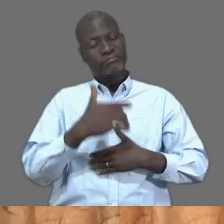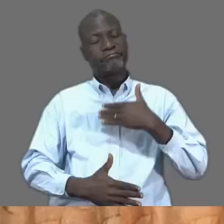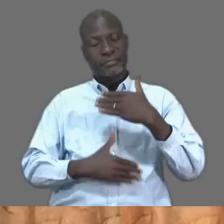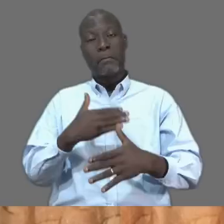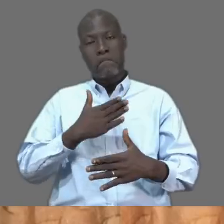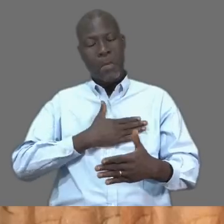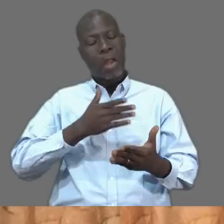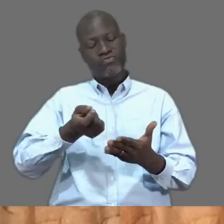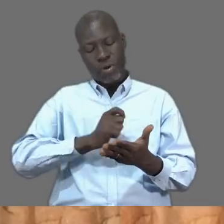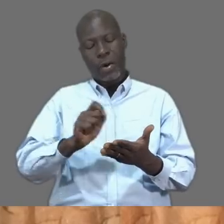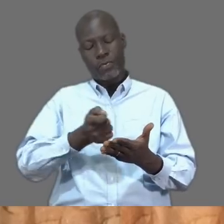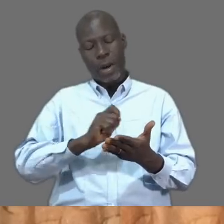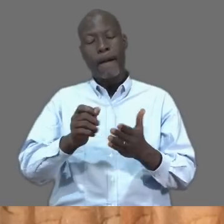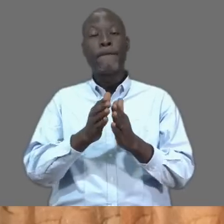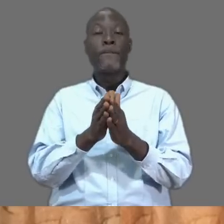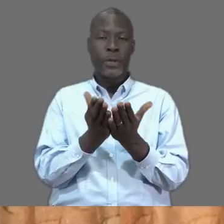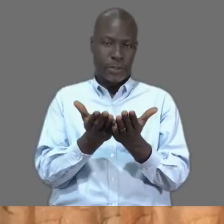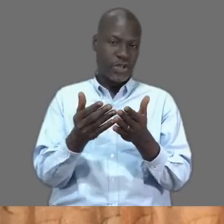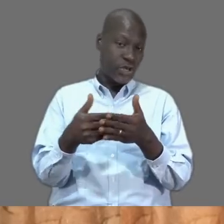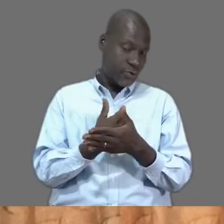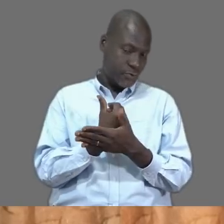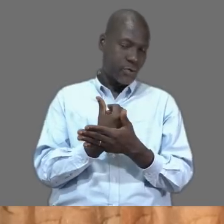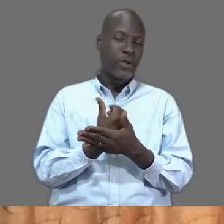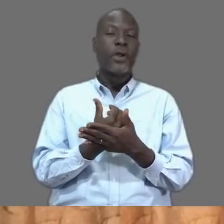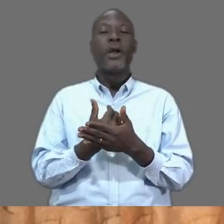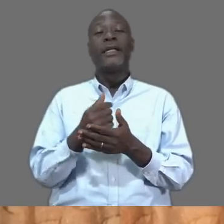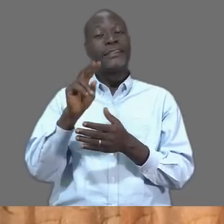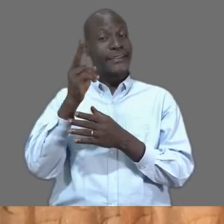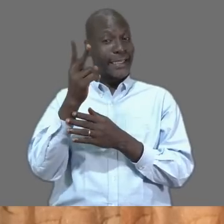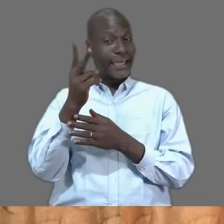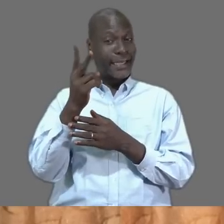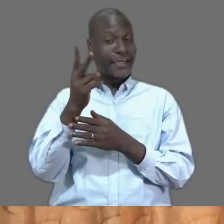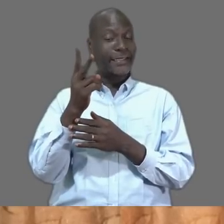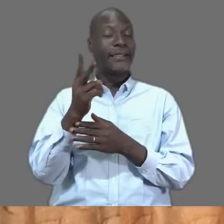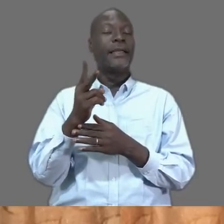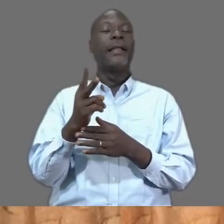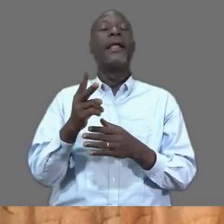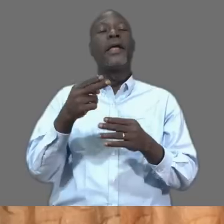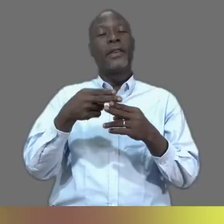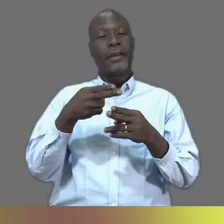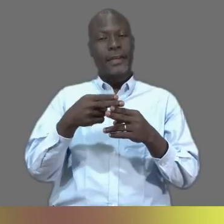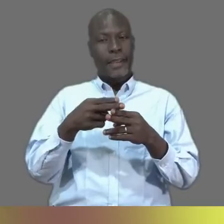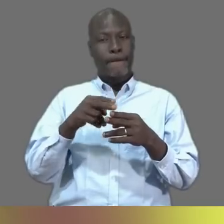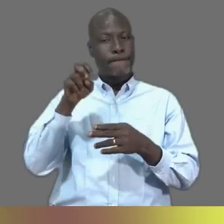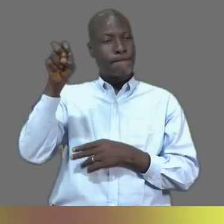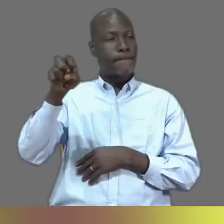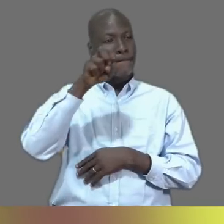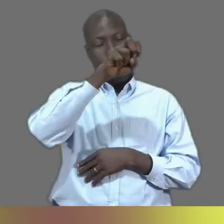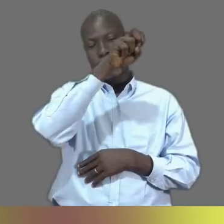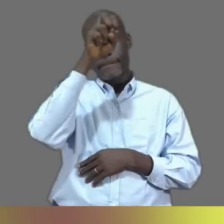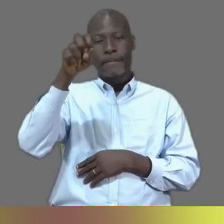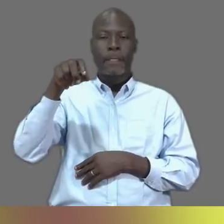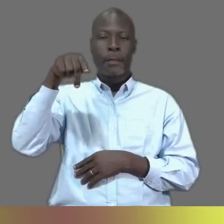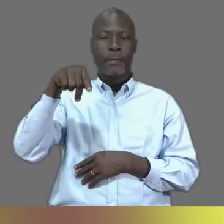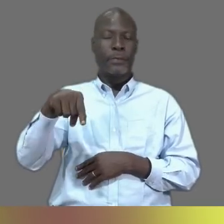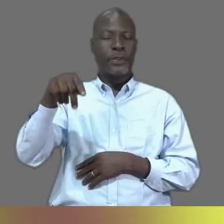enguma me book a etoso mienu na ye frano missionary post a